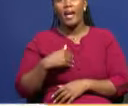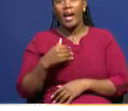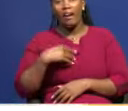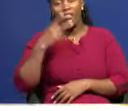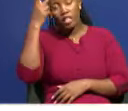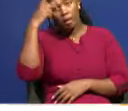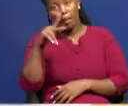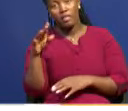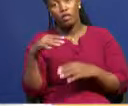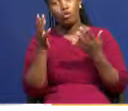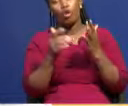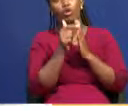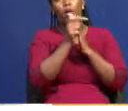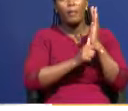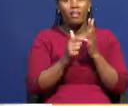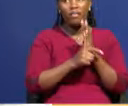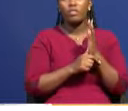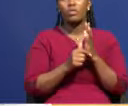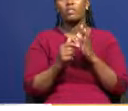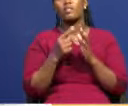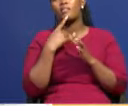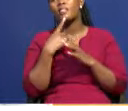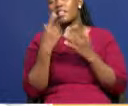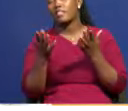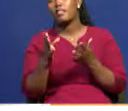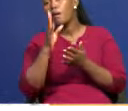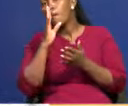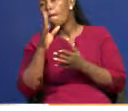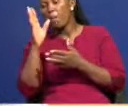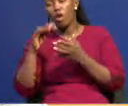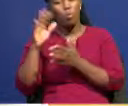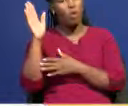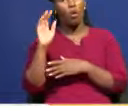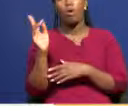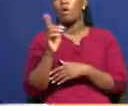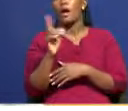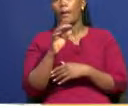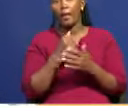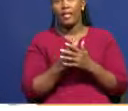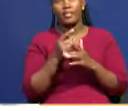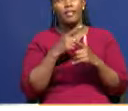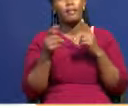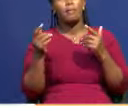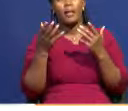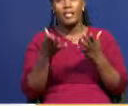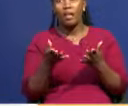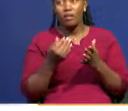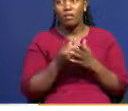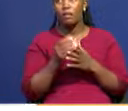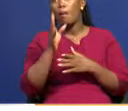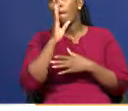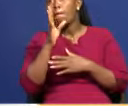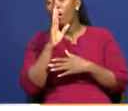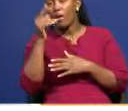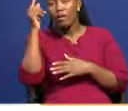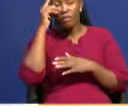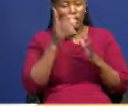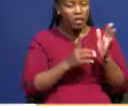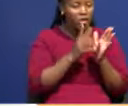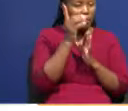manifesto that they are not going to borrow anymore. Mm. Right? Yes. And now mm-hmm. they are not borrowing even to do development.